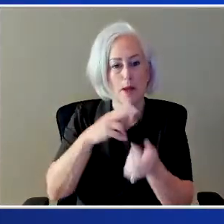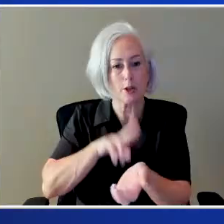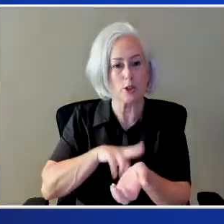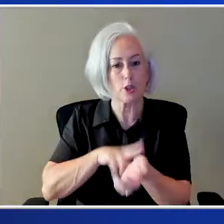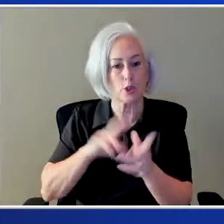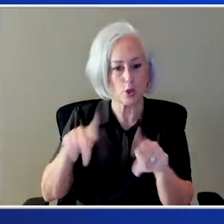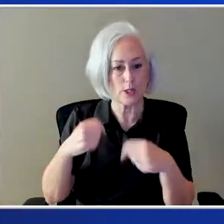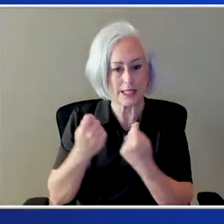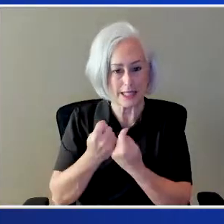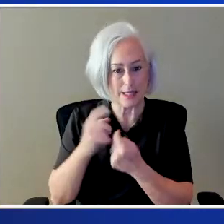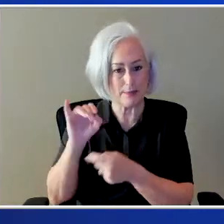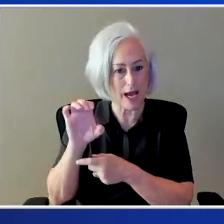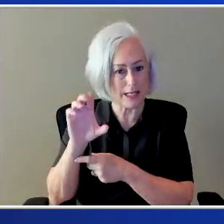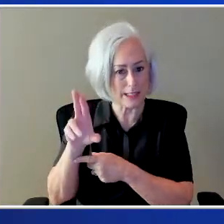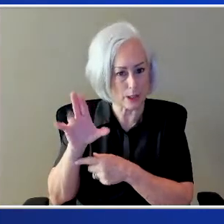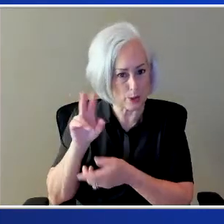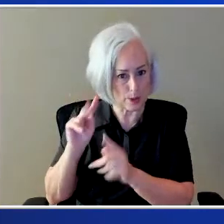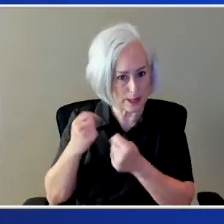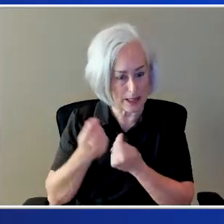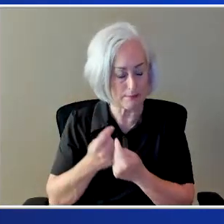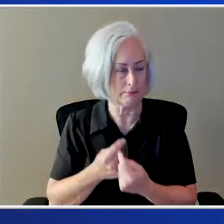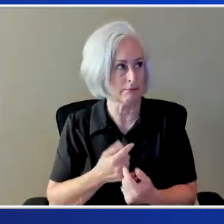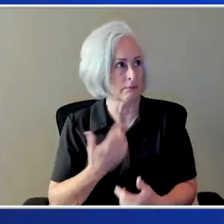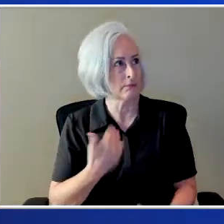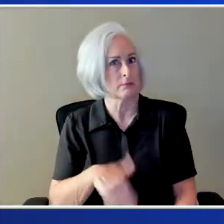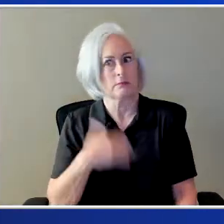They were phenomenal. I mean,